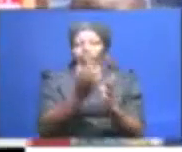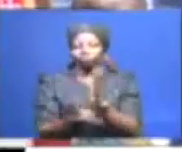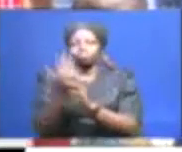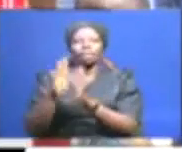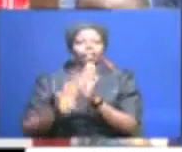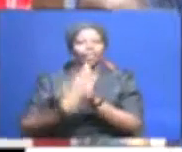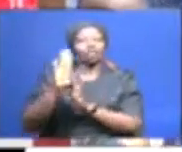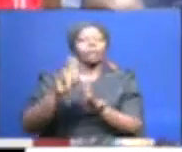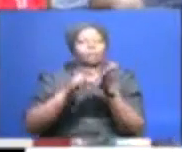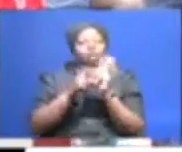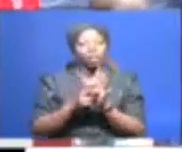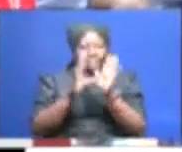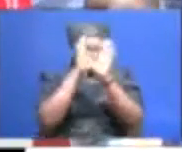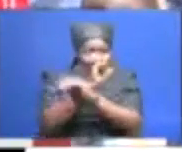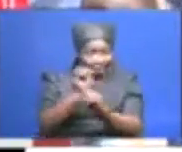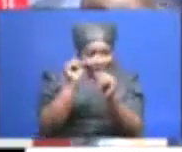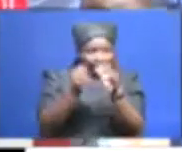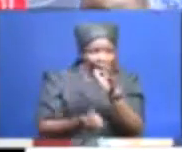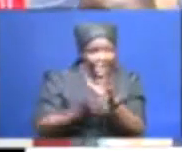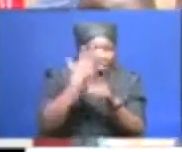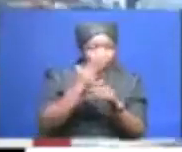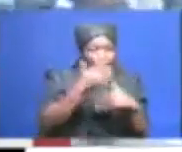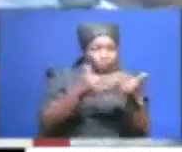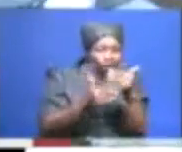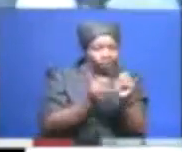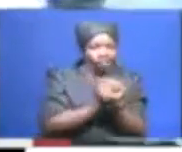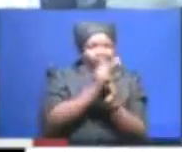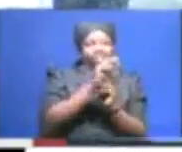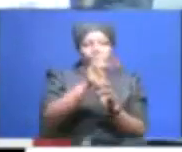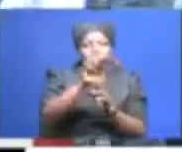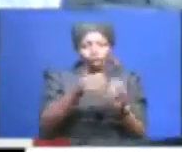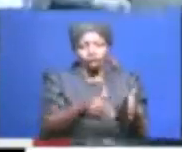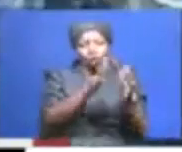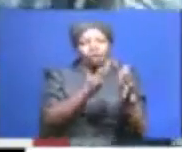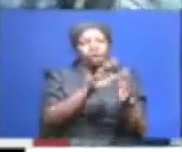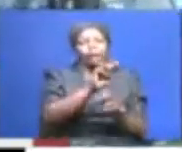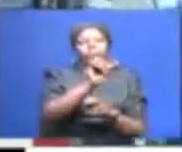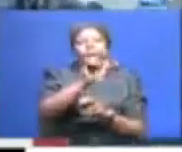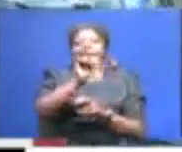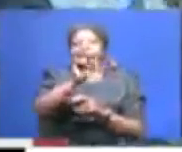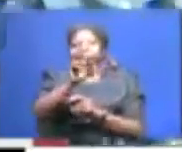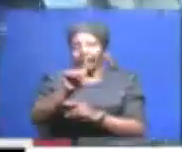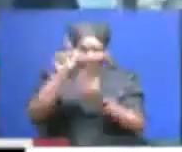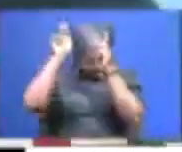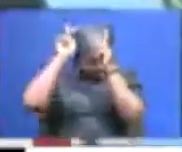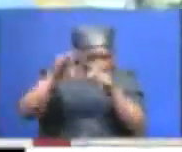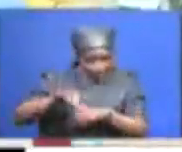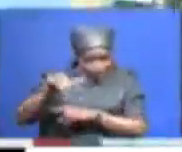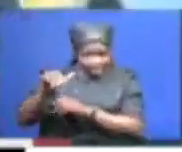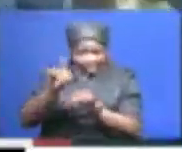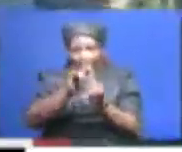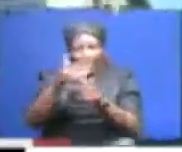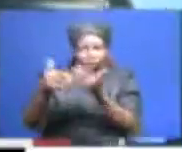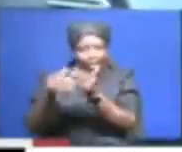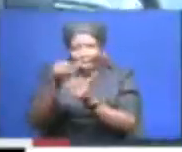head of state launched the tarmacking of a 13-kilometer road network in Malava constituency, Kakamega County, as well as the construction of another 61-kilometer